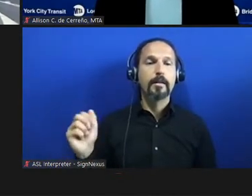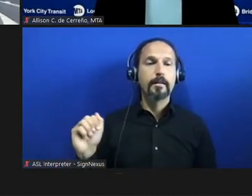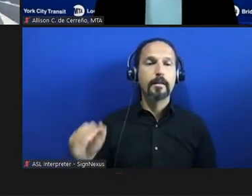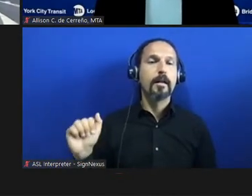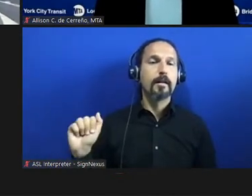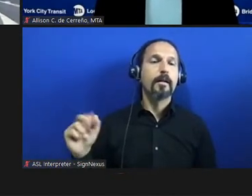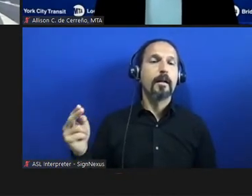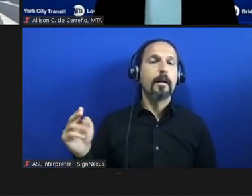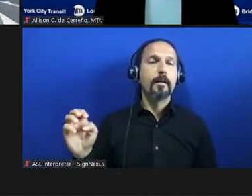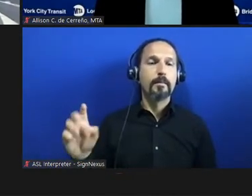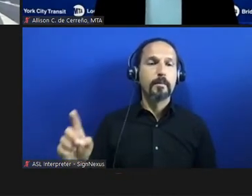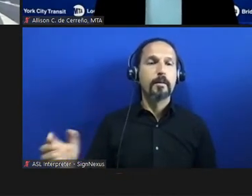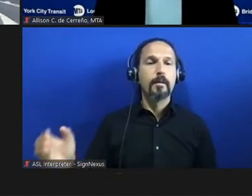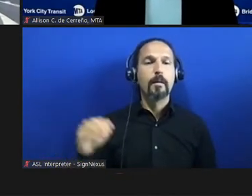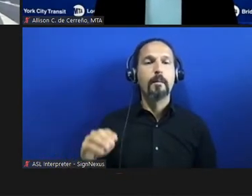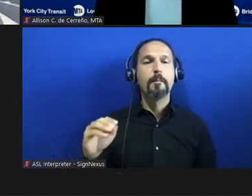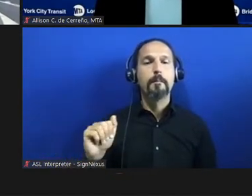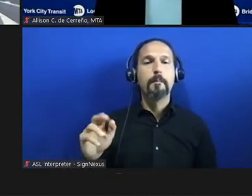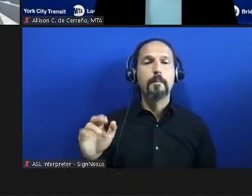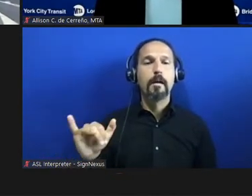by Mario asaro